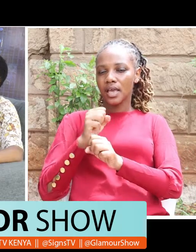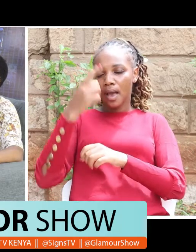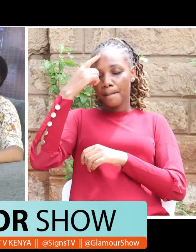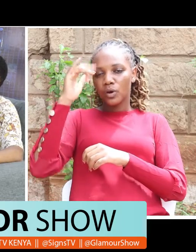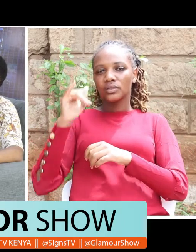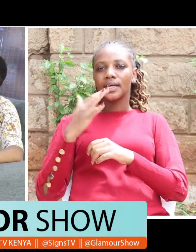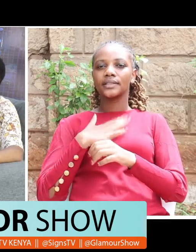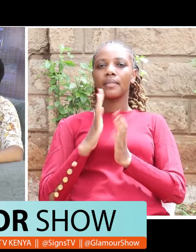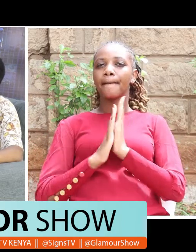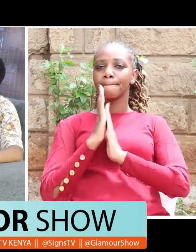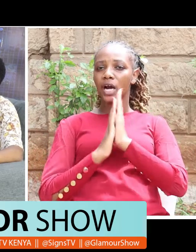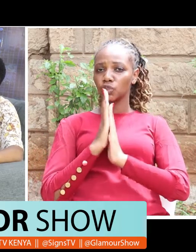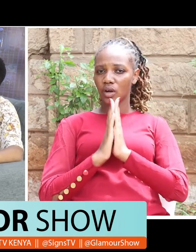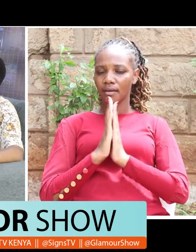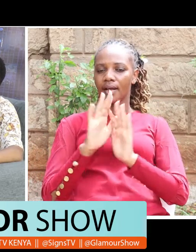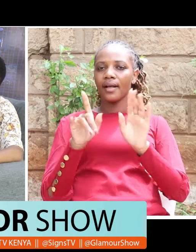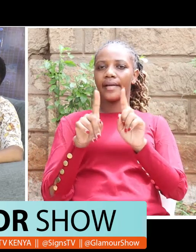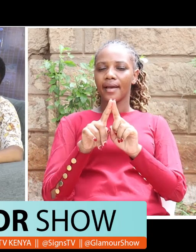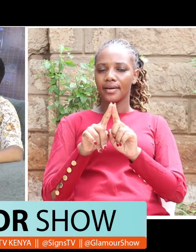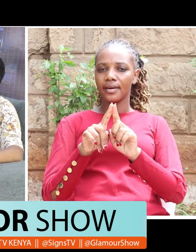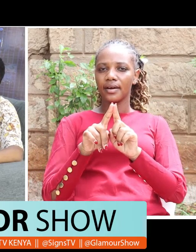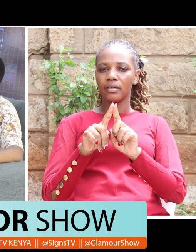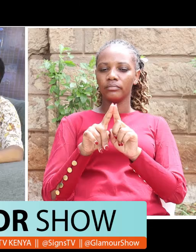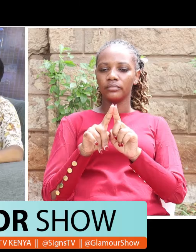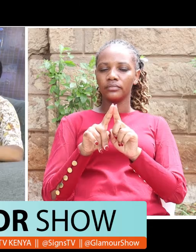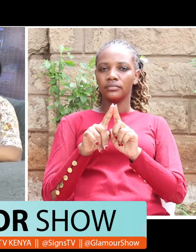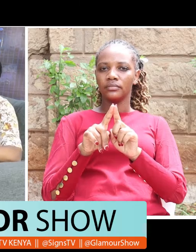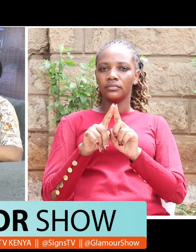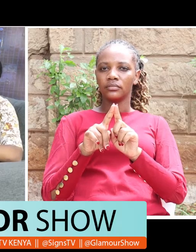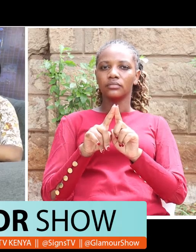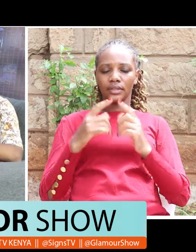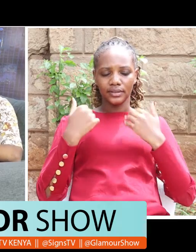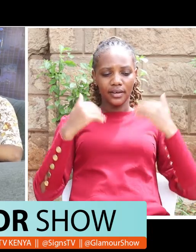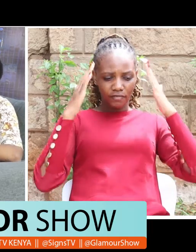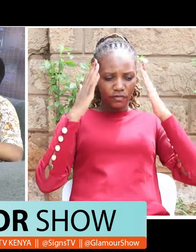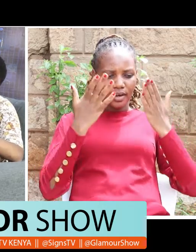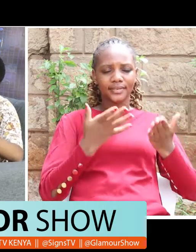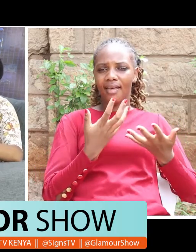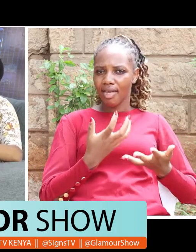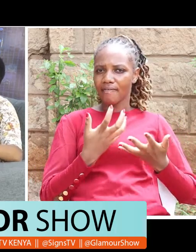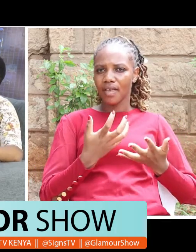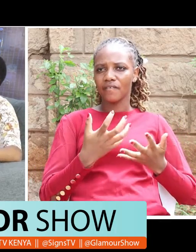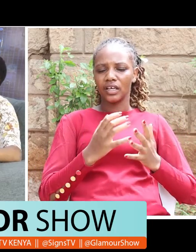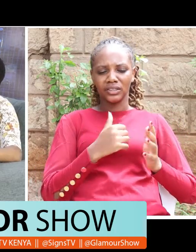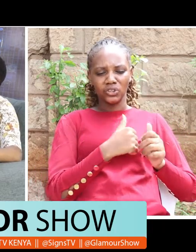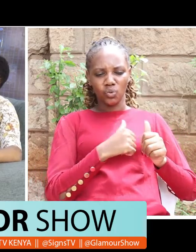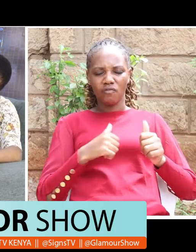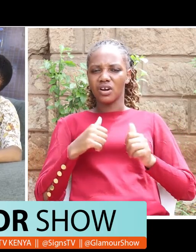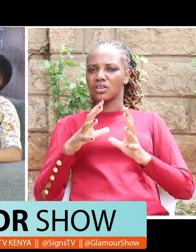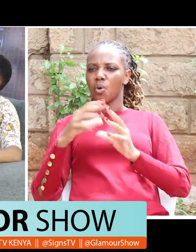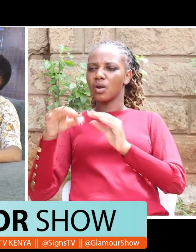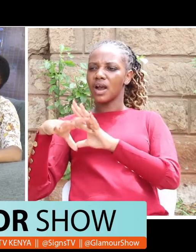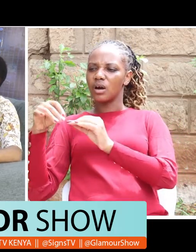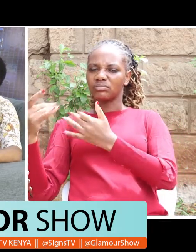only because that is what I have passion in, and I would like to. I put my legs both in so that I don't go out and bring the change I